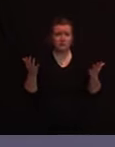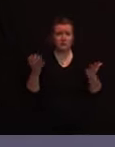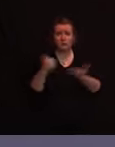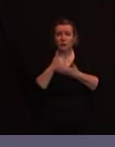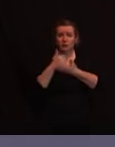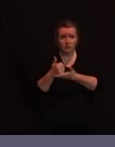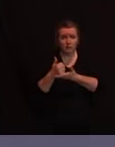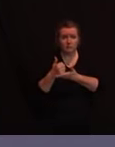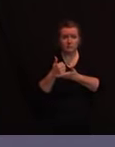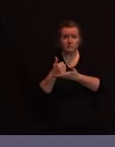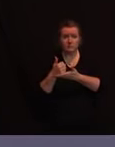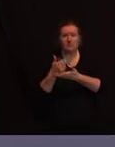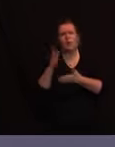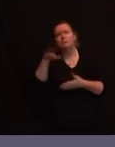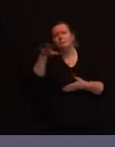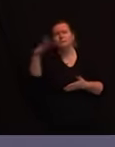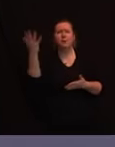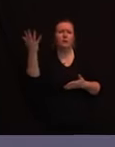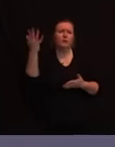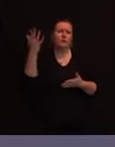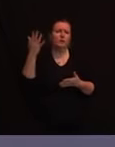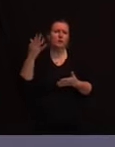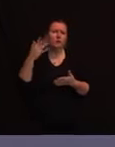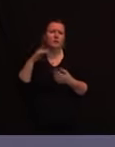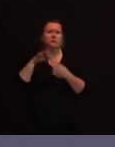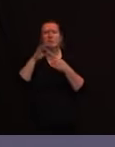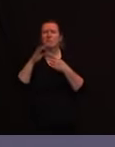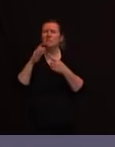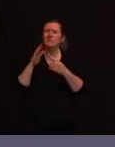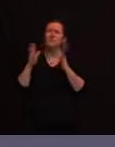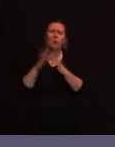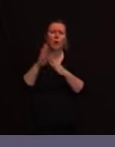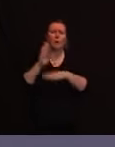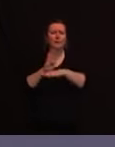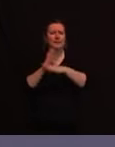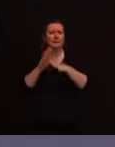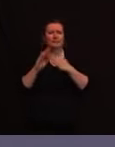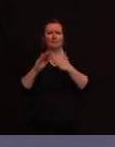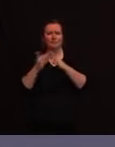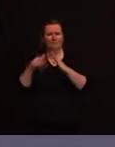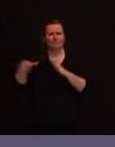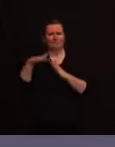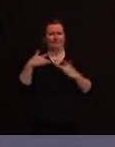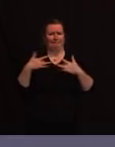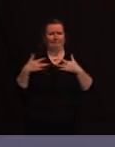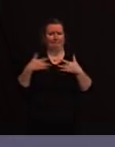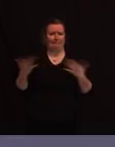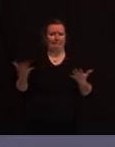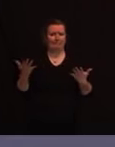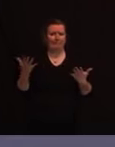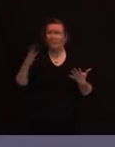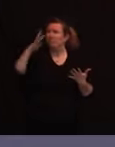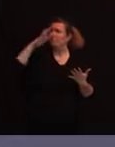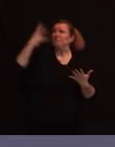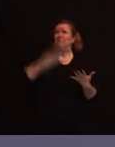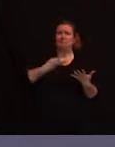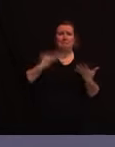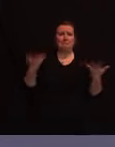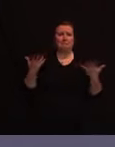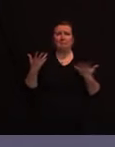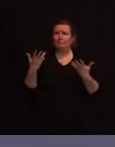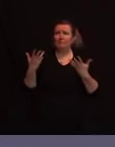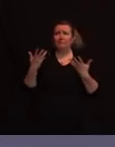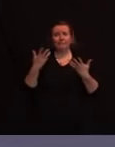the small business community? I know a lot of them have expressed concerns about being left behind and not being able to cope